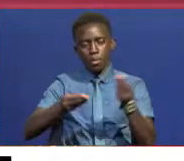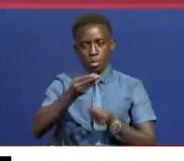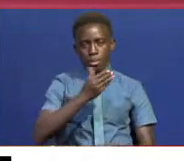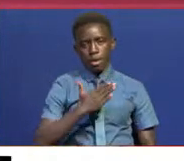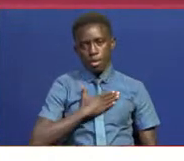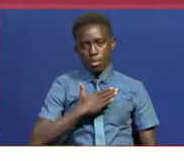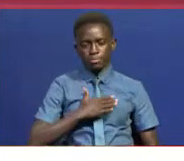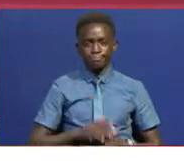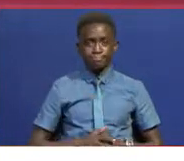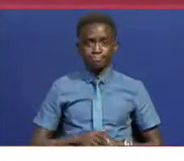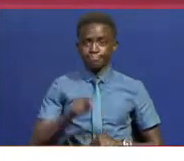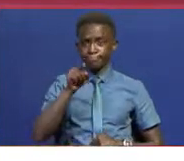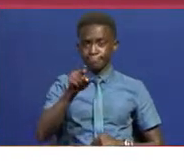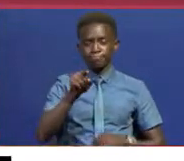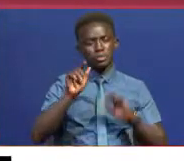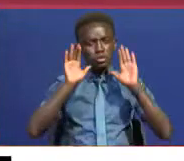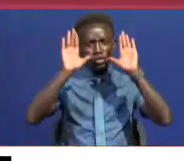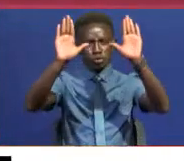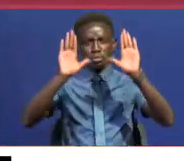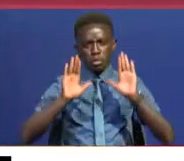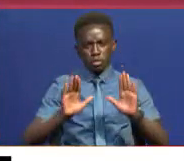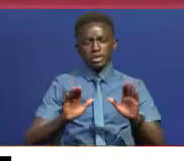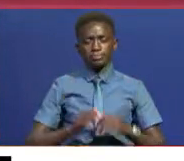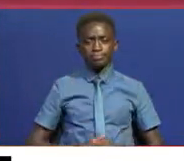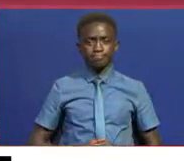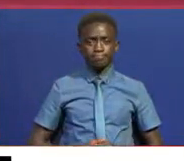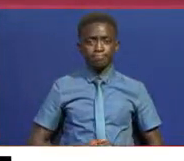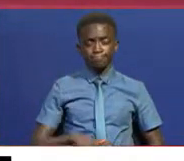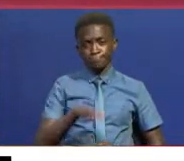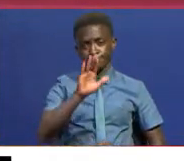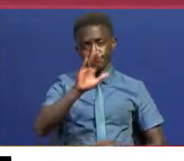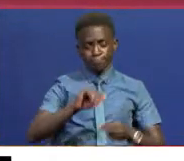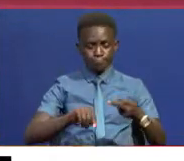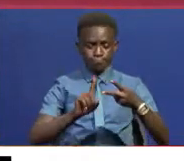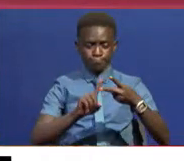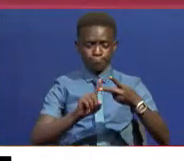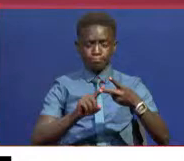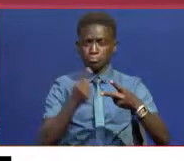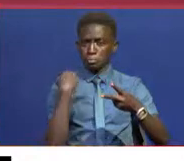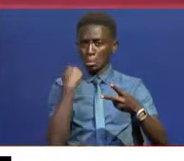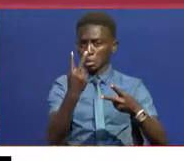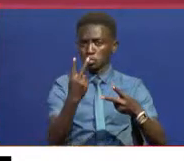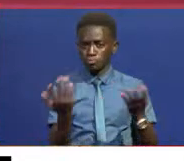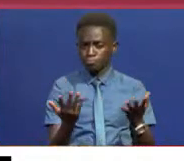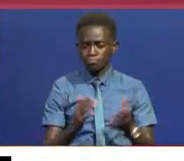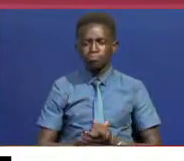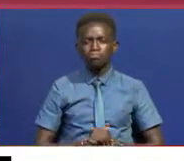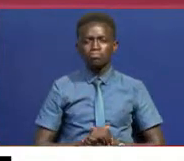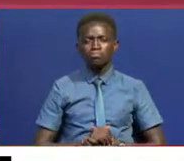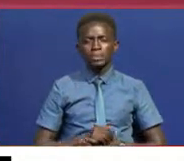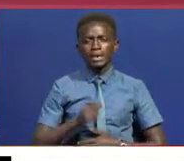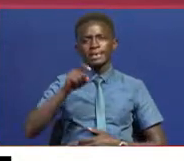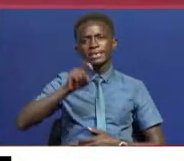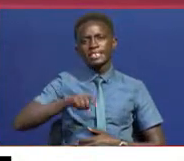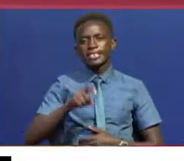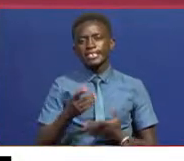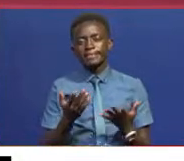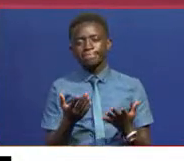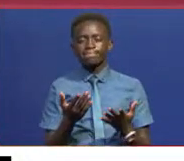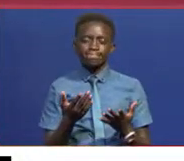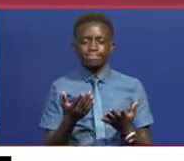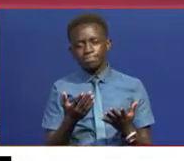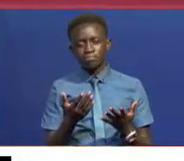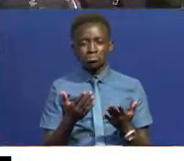absolutely important. The second thing is just to be a little bit maybe